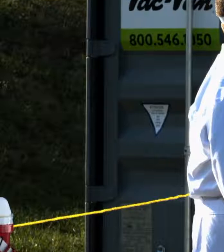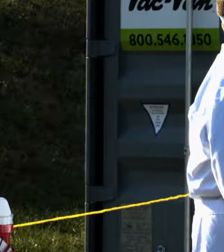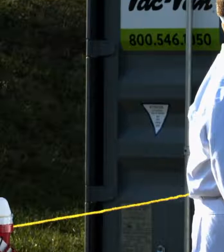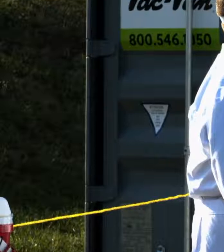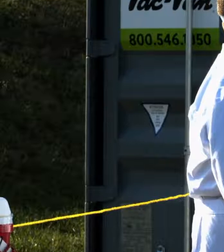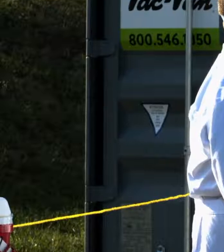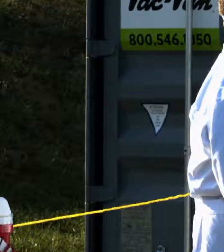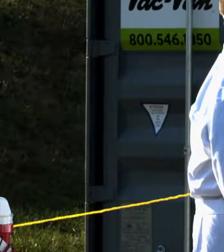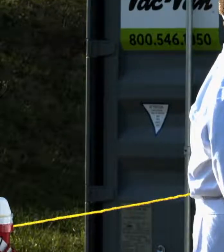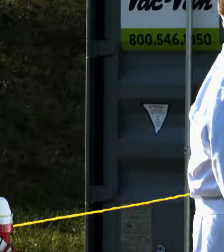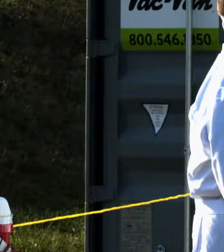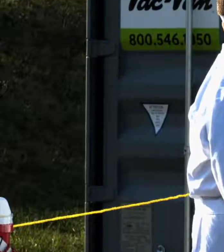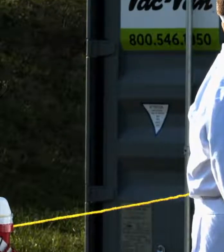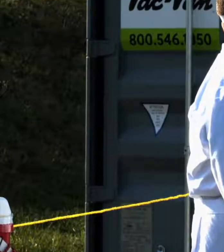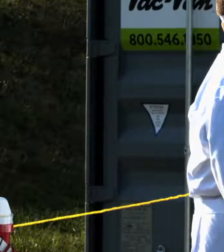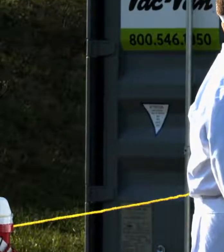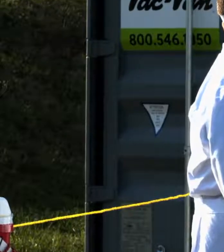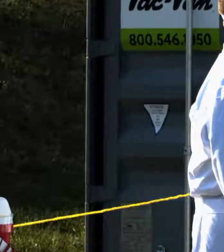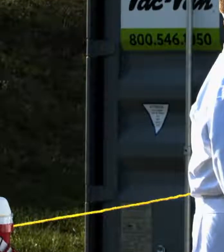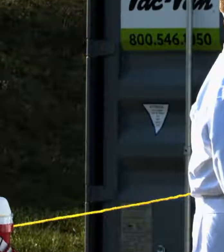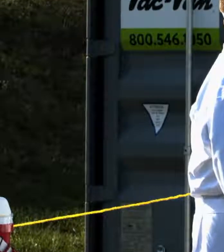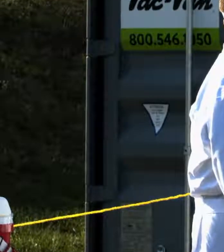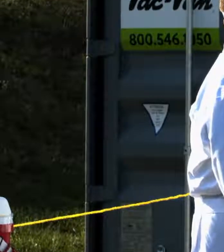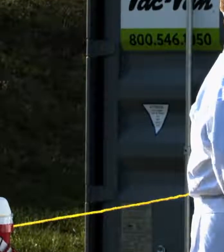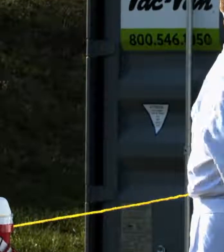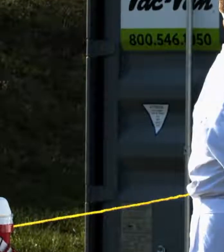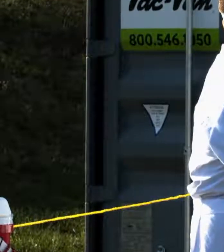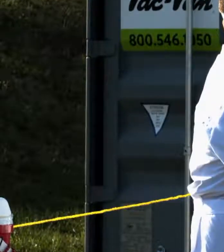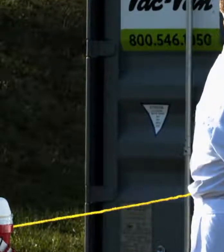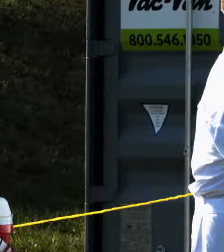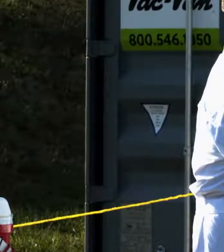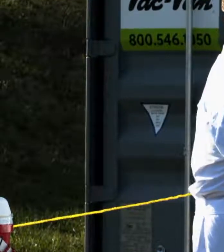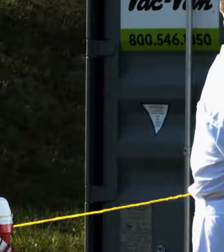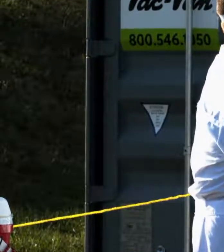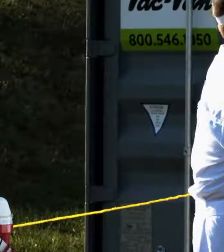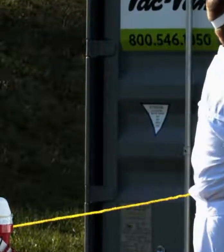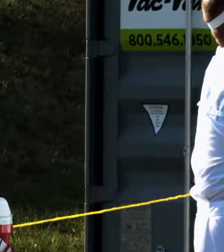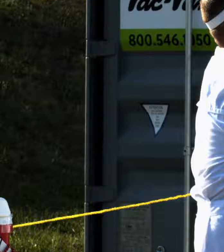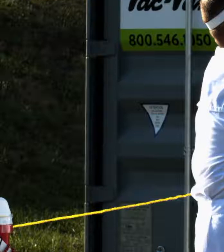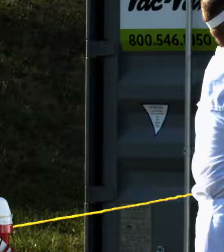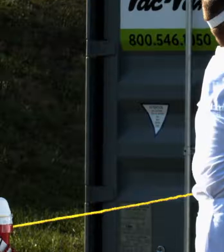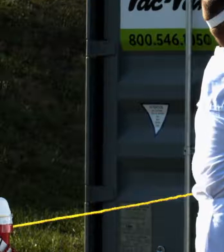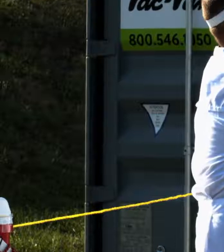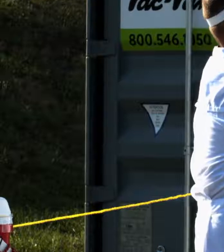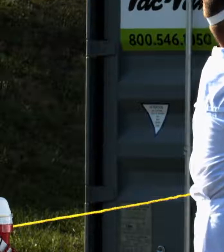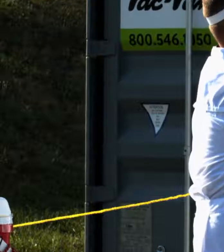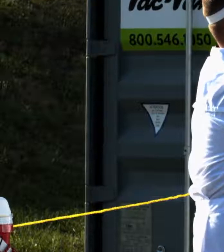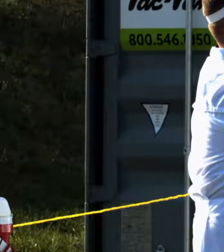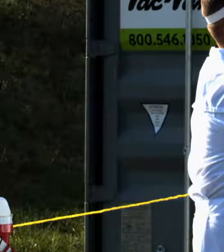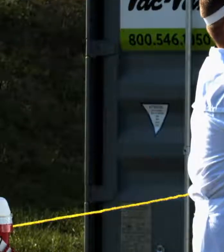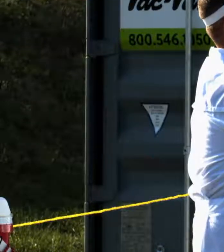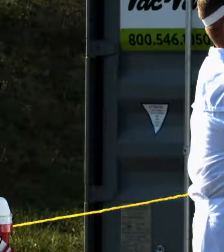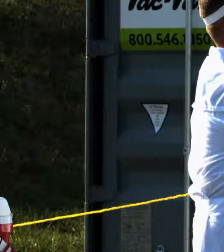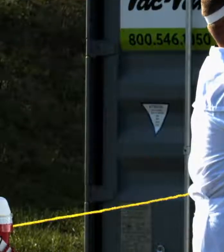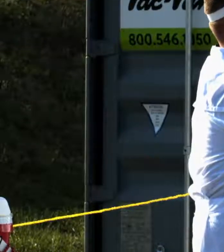in place for 15 seconds. And then we're going to withdraw it, place the right hand, right